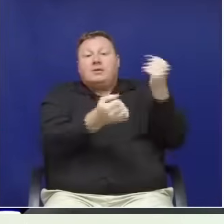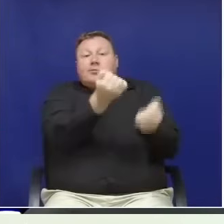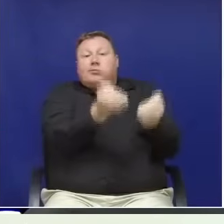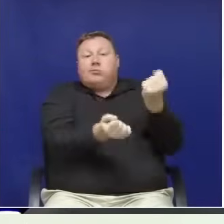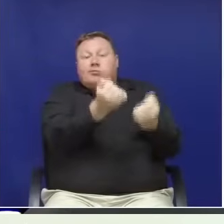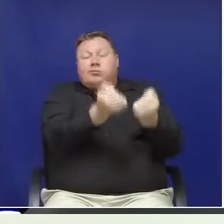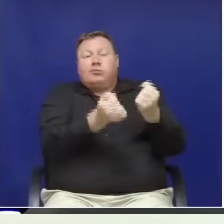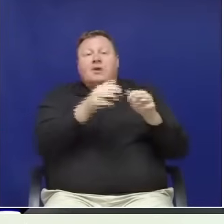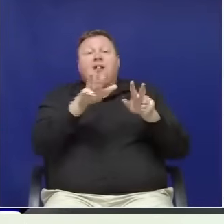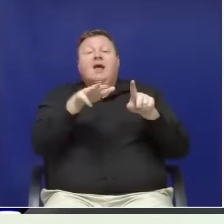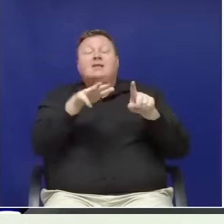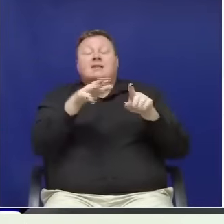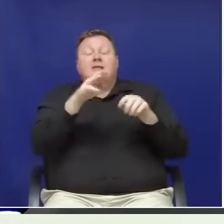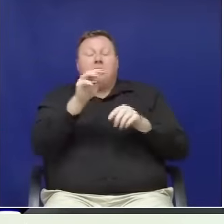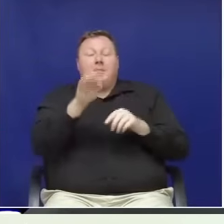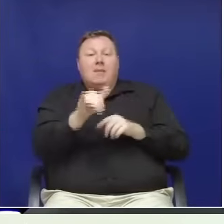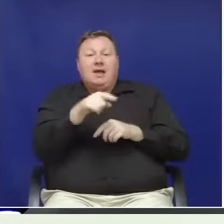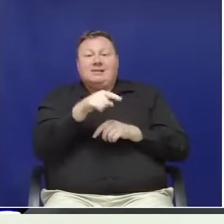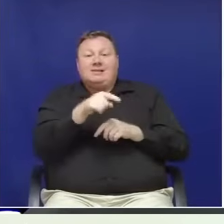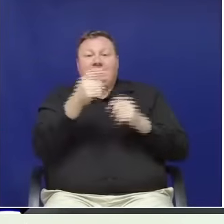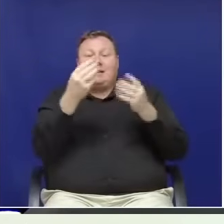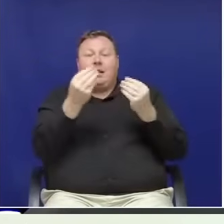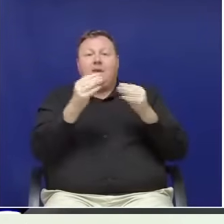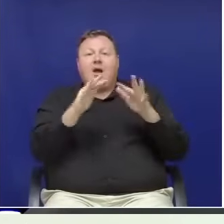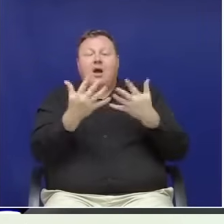19th of May was